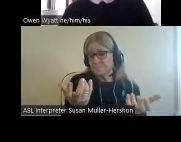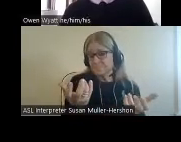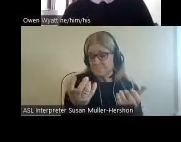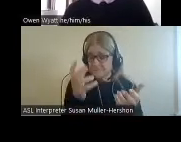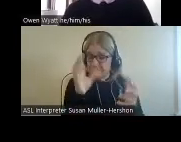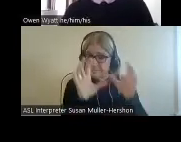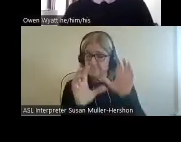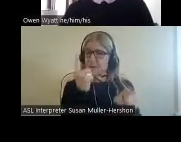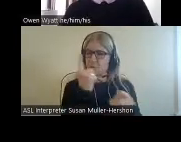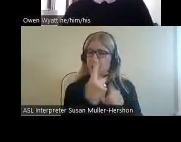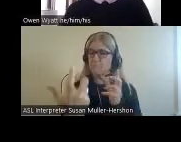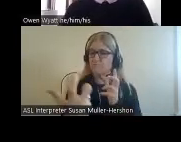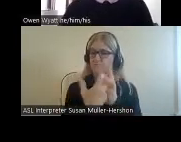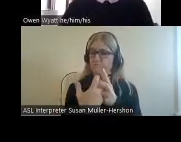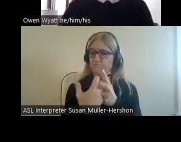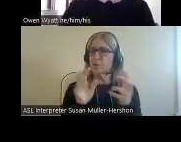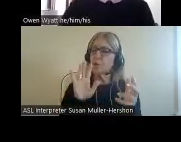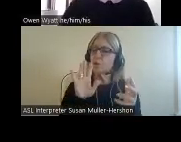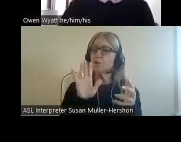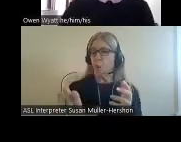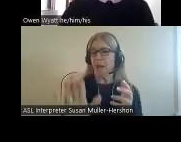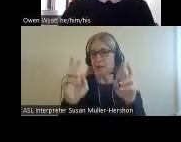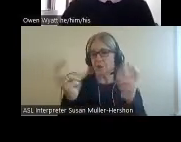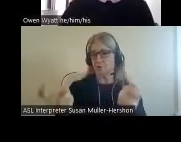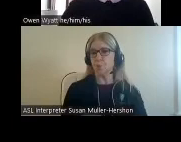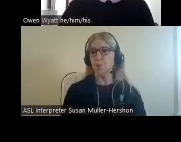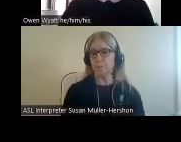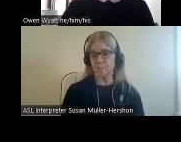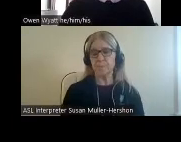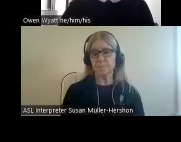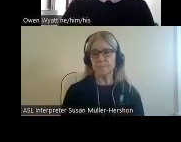for your situation.